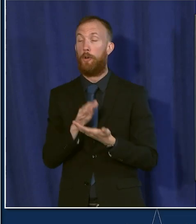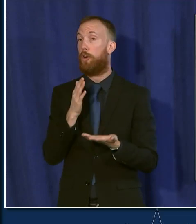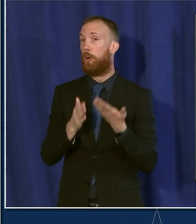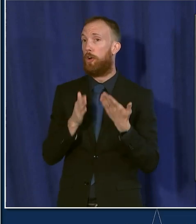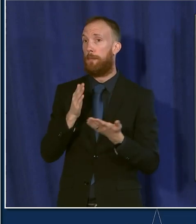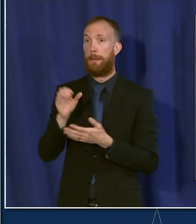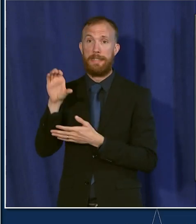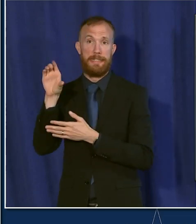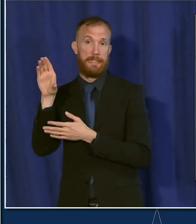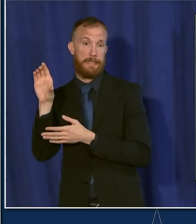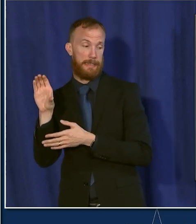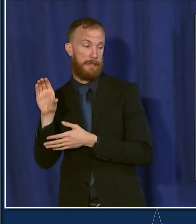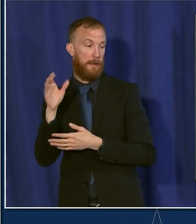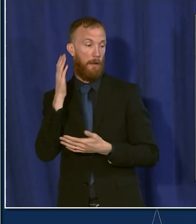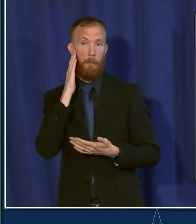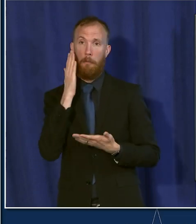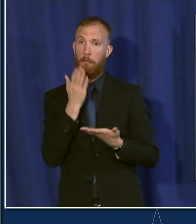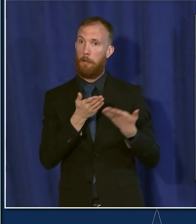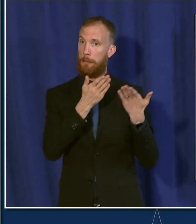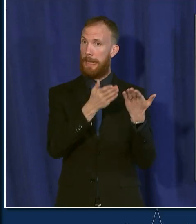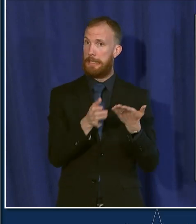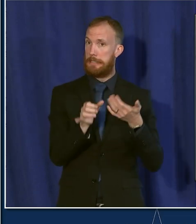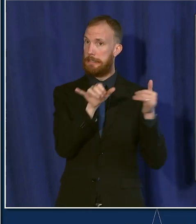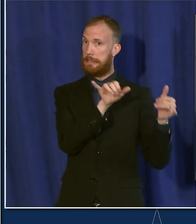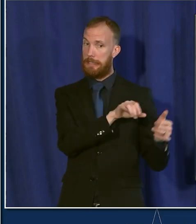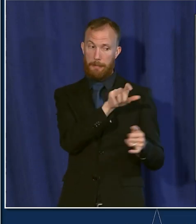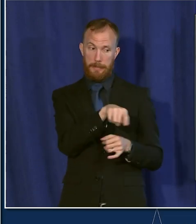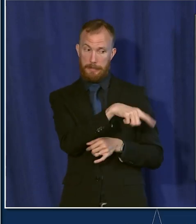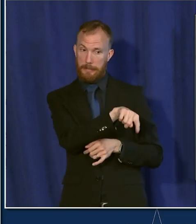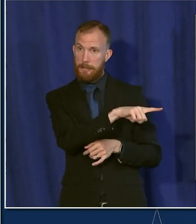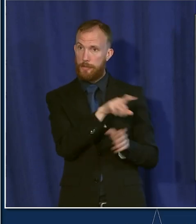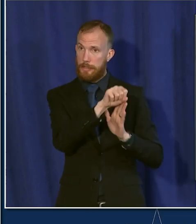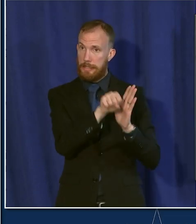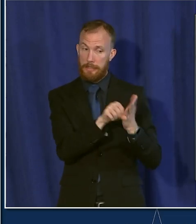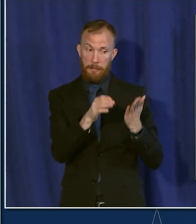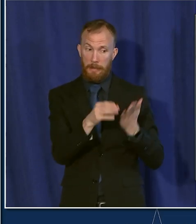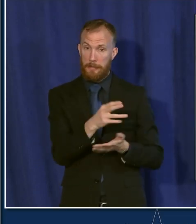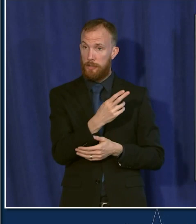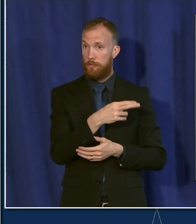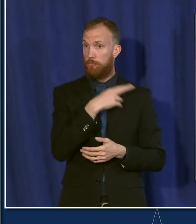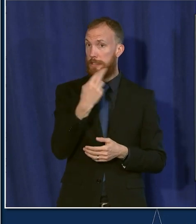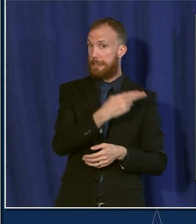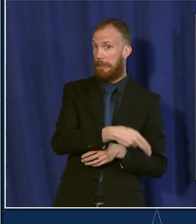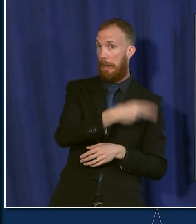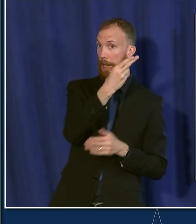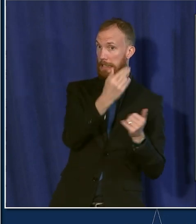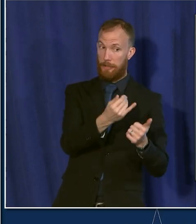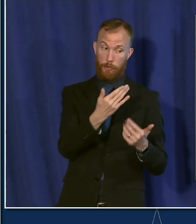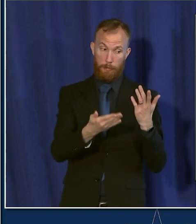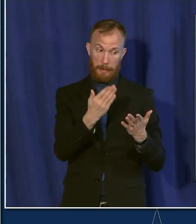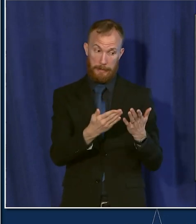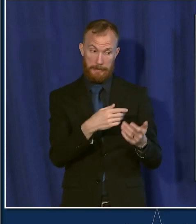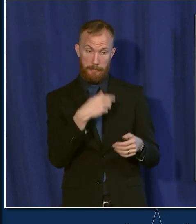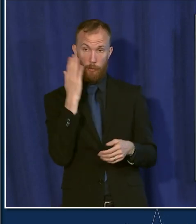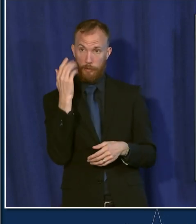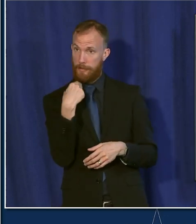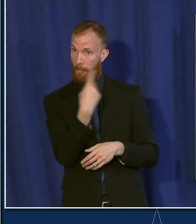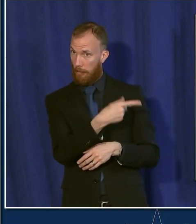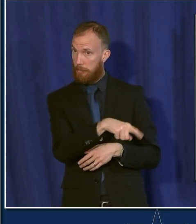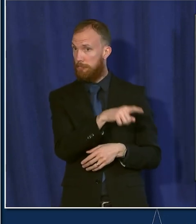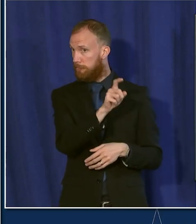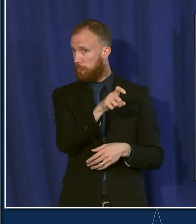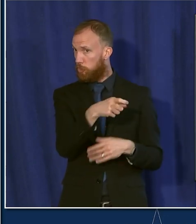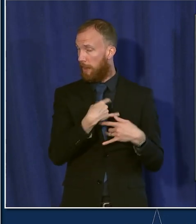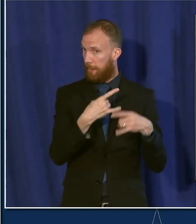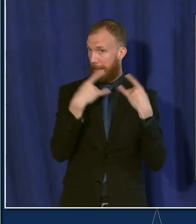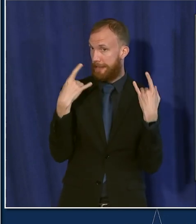states, not dissimilar from what we were seeing on our travel order, really the risk is high enough that the recommendation would go for masking for everybody. If I were in